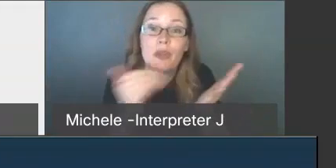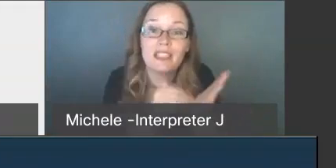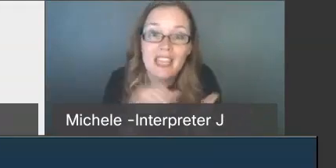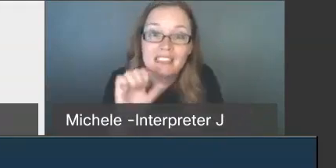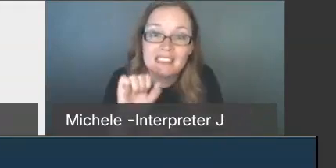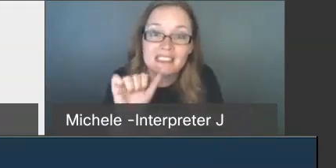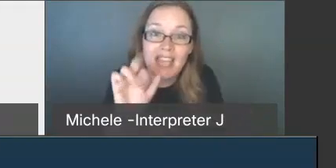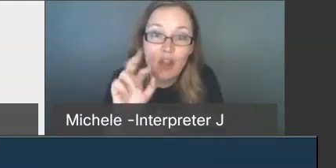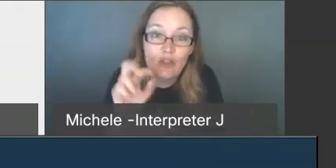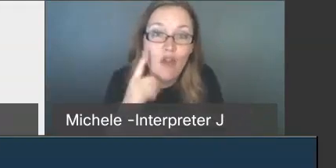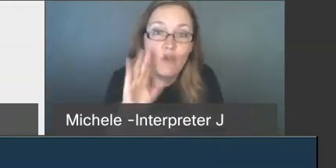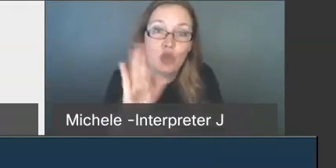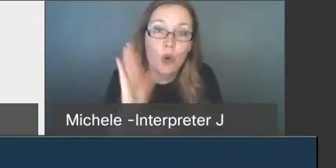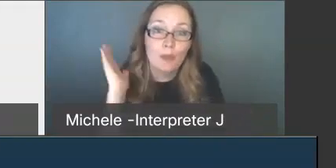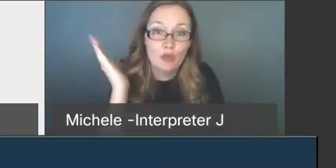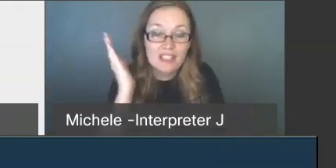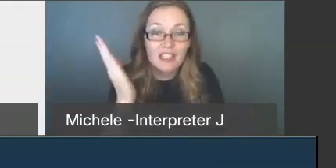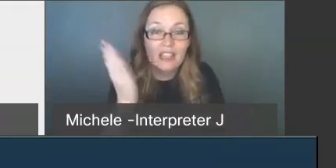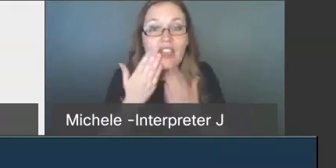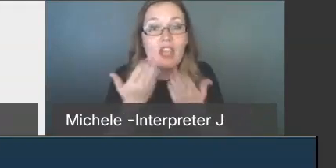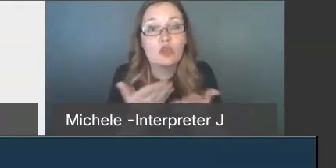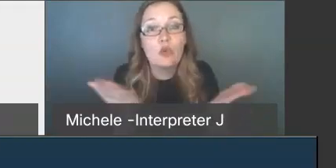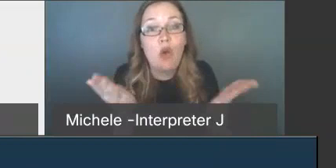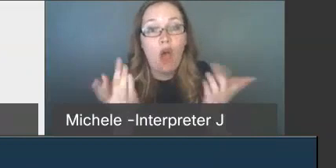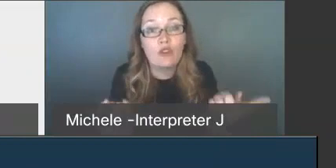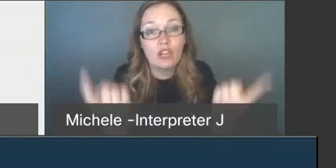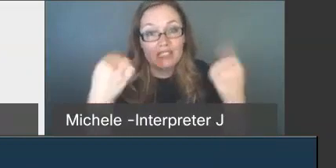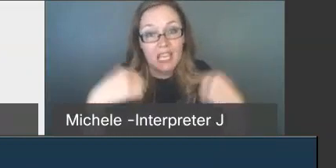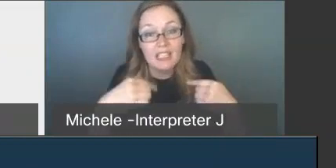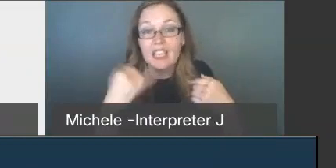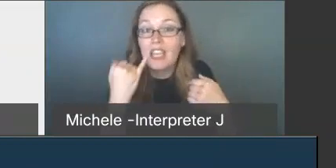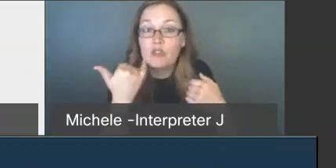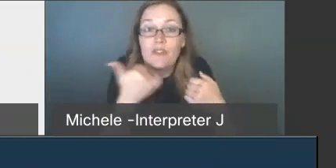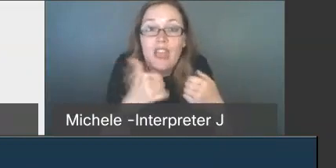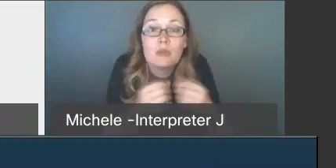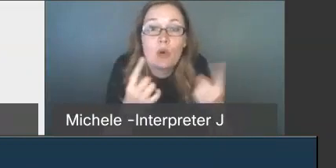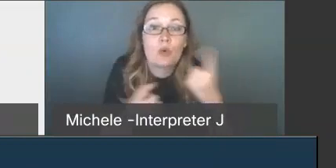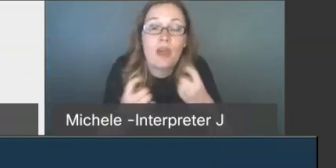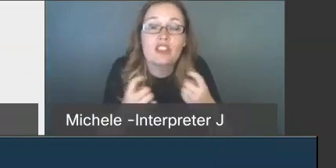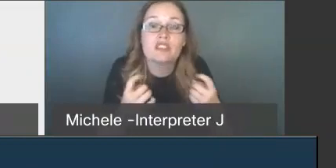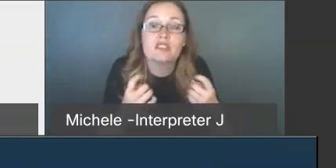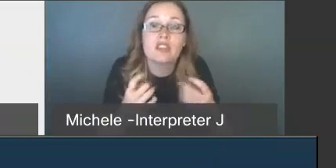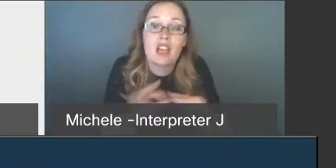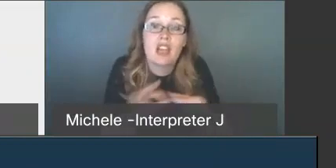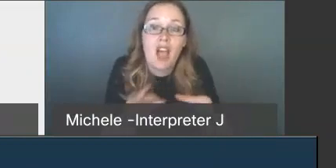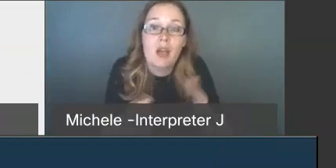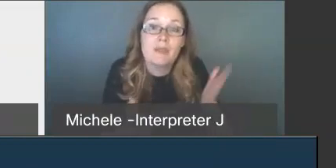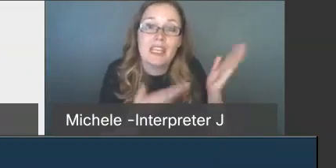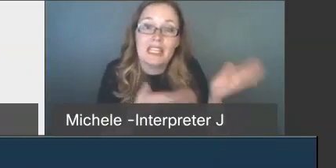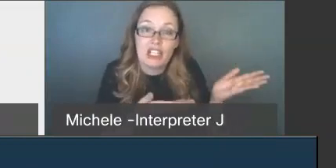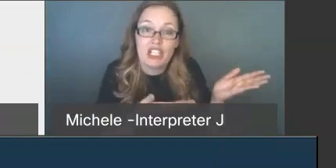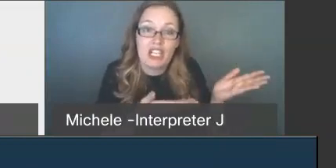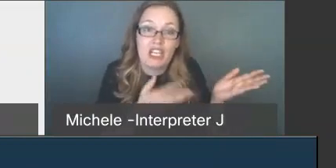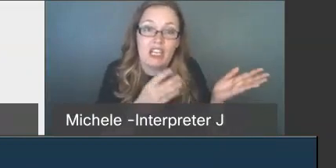and thank you everyone for attending today. If you have any other questions or comments, the Gaines Center's direct contact is here on this